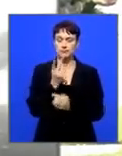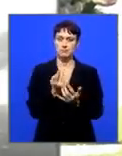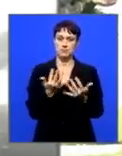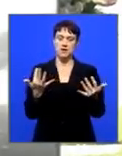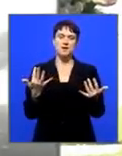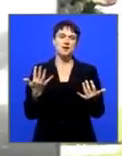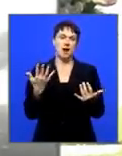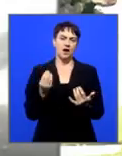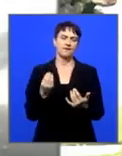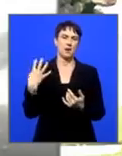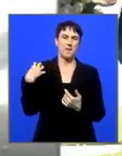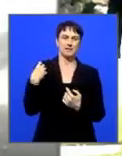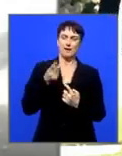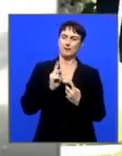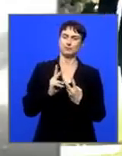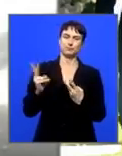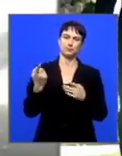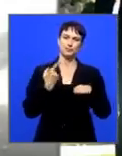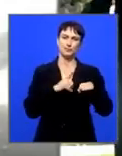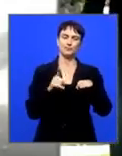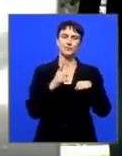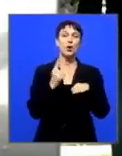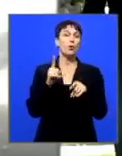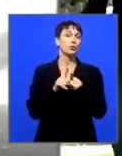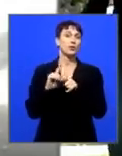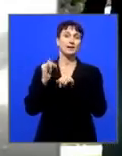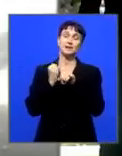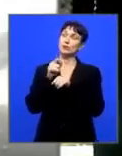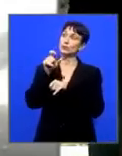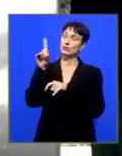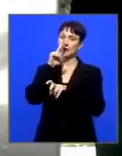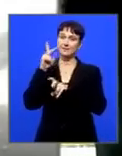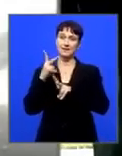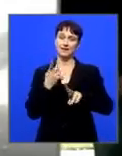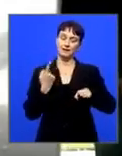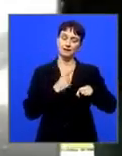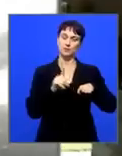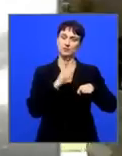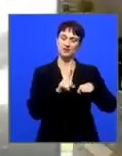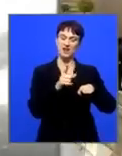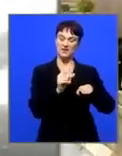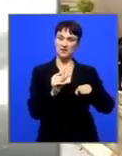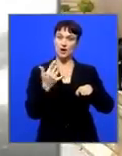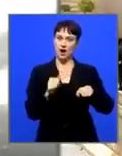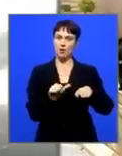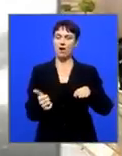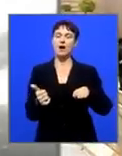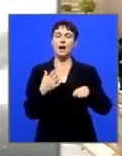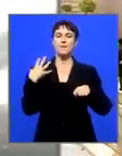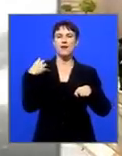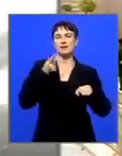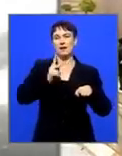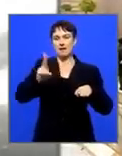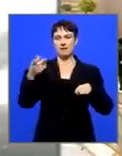with presidents and the international guests having gone past already.